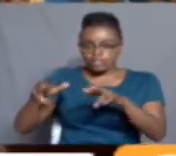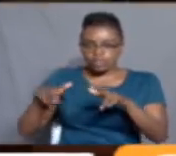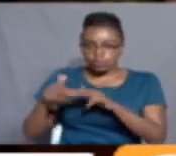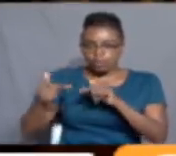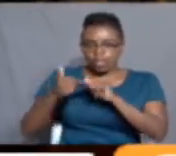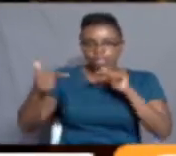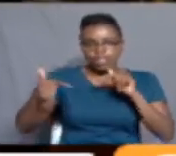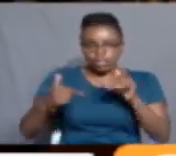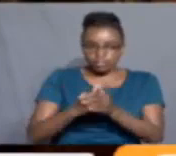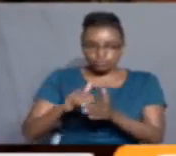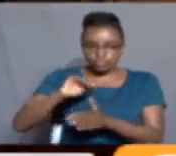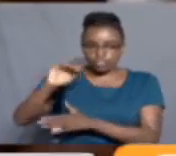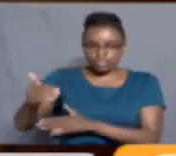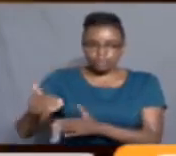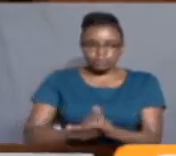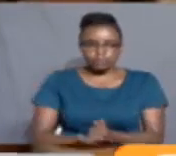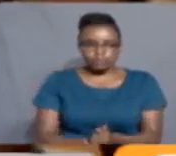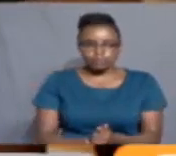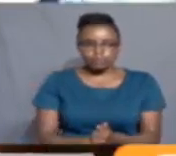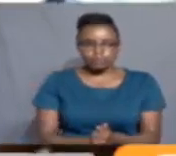street.